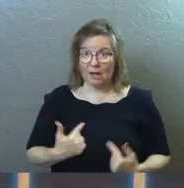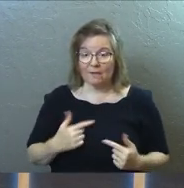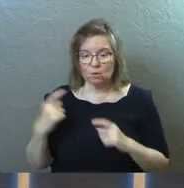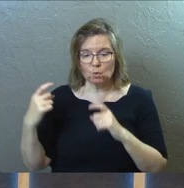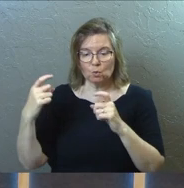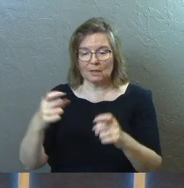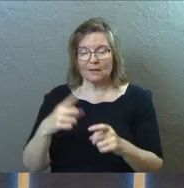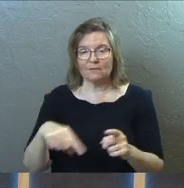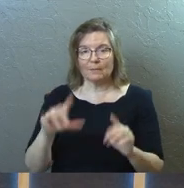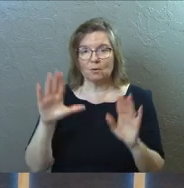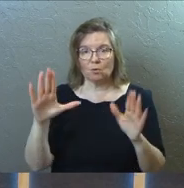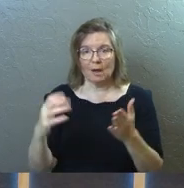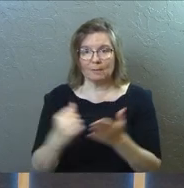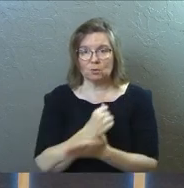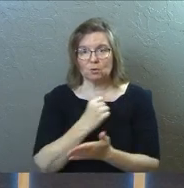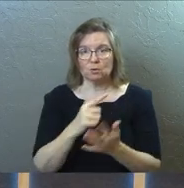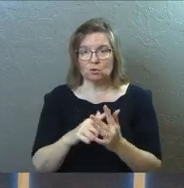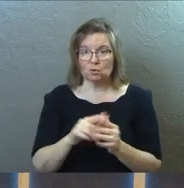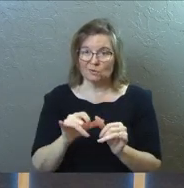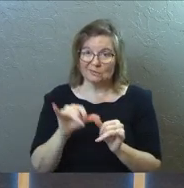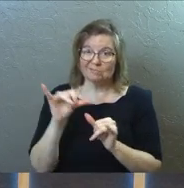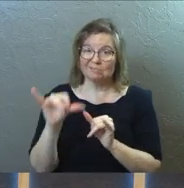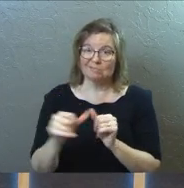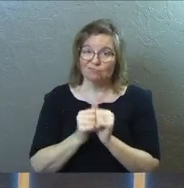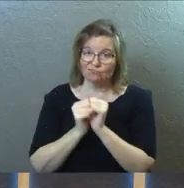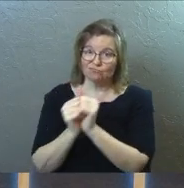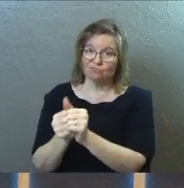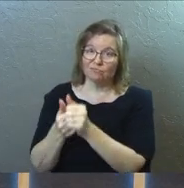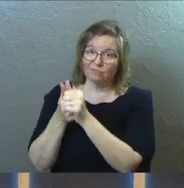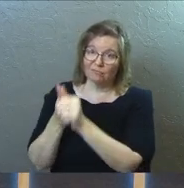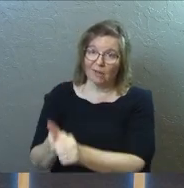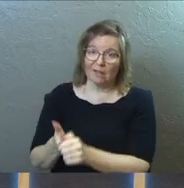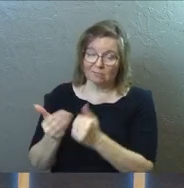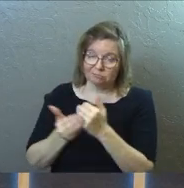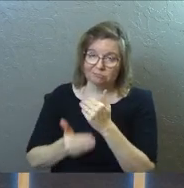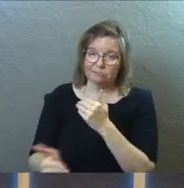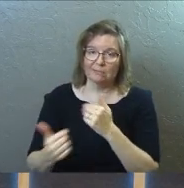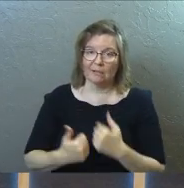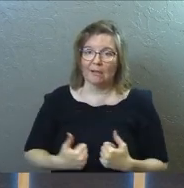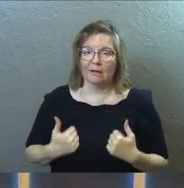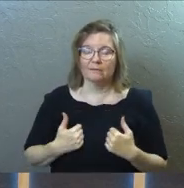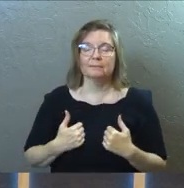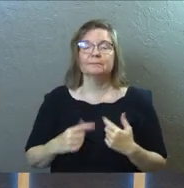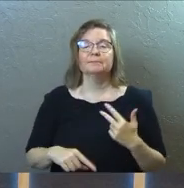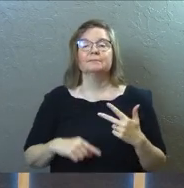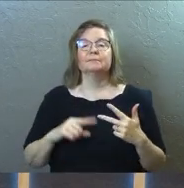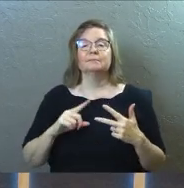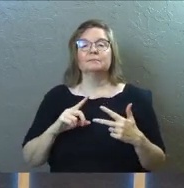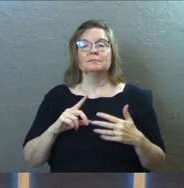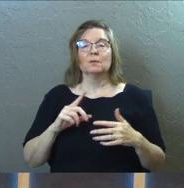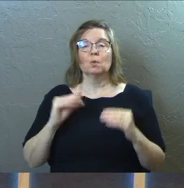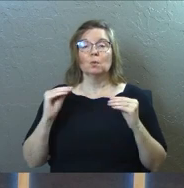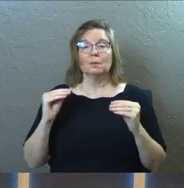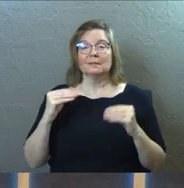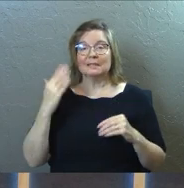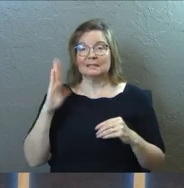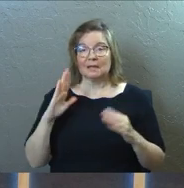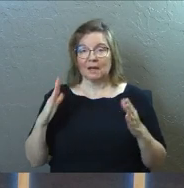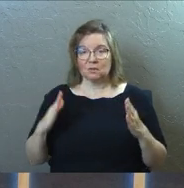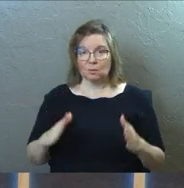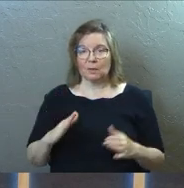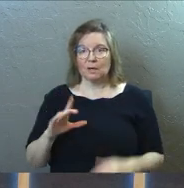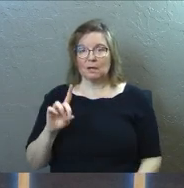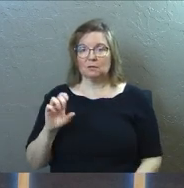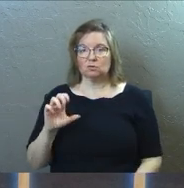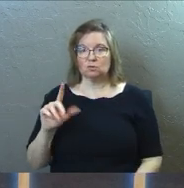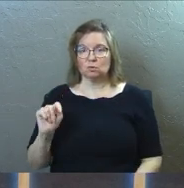them a great opportunity to stick with it for the rest of their life. Next, we teach God's way. Verse 6, Deuteronomy 6,